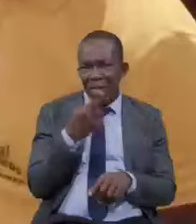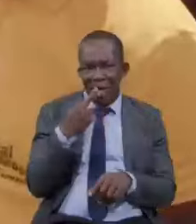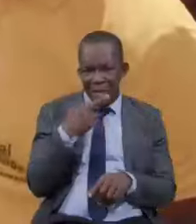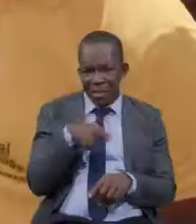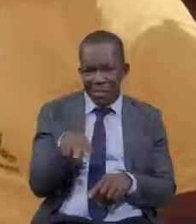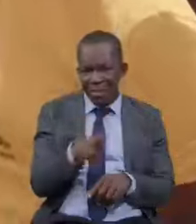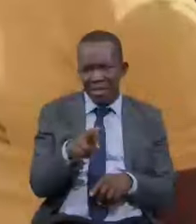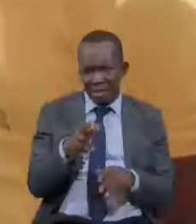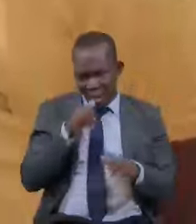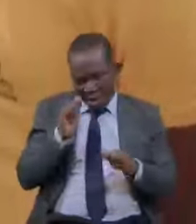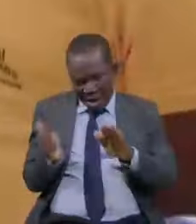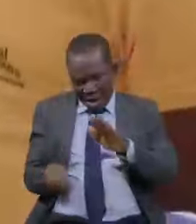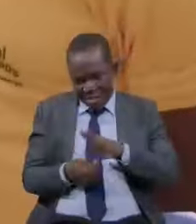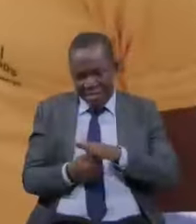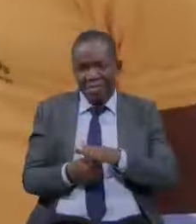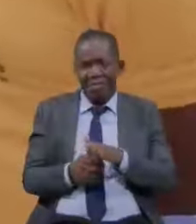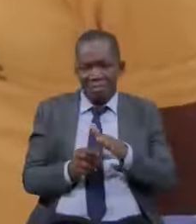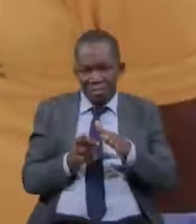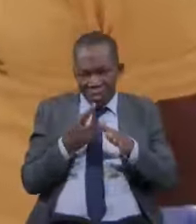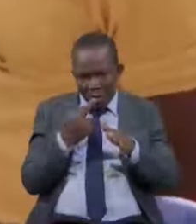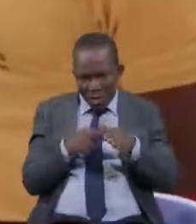in the green grass.